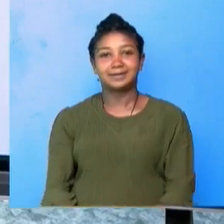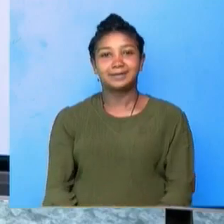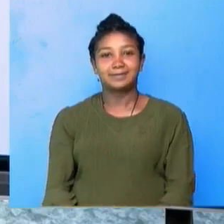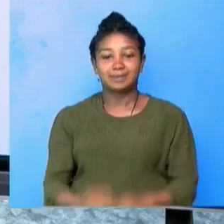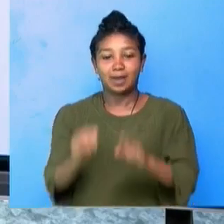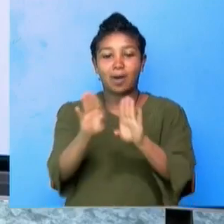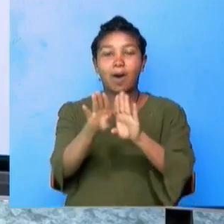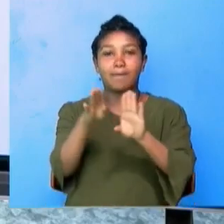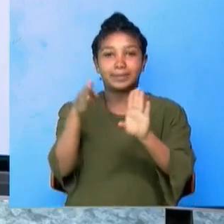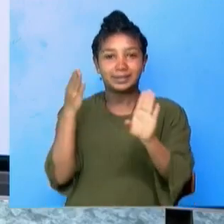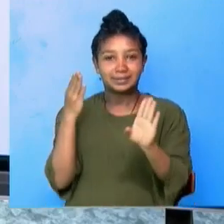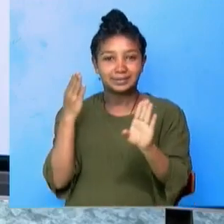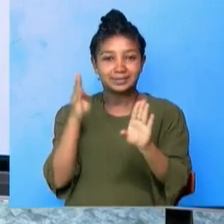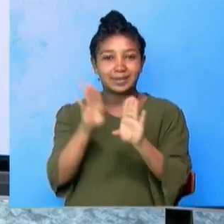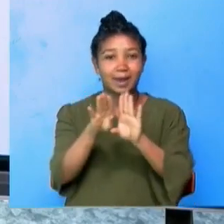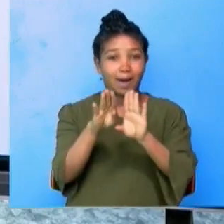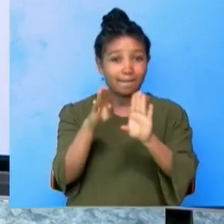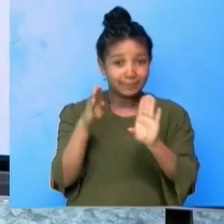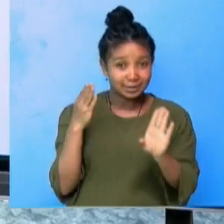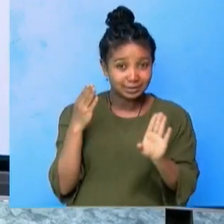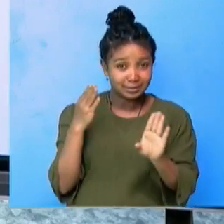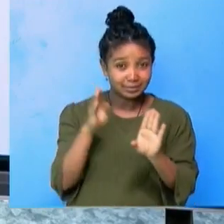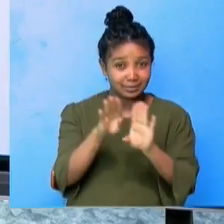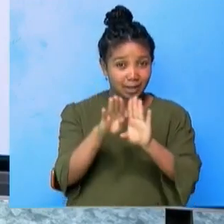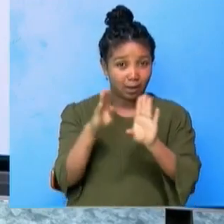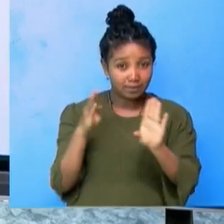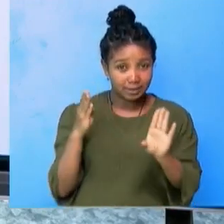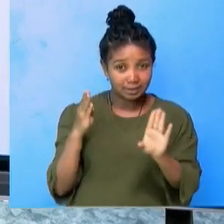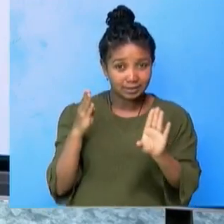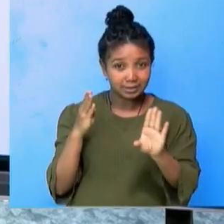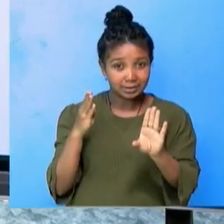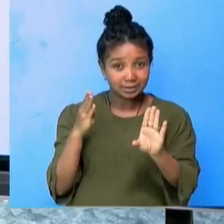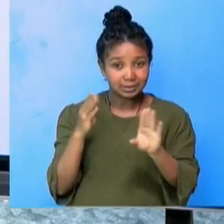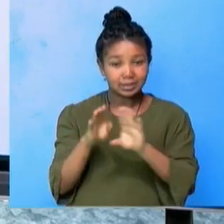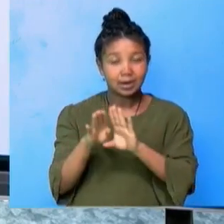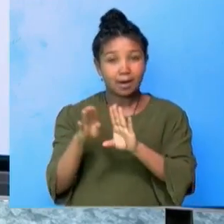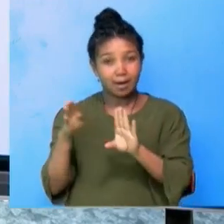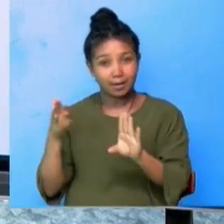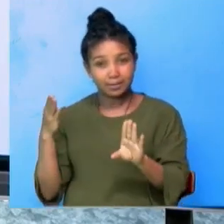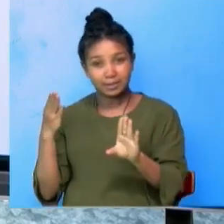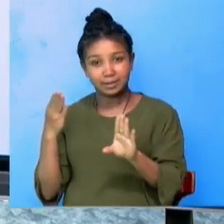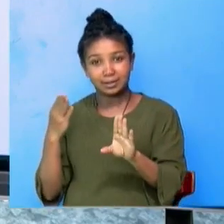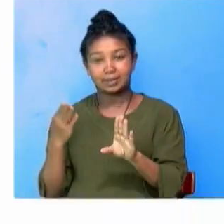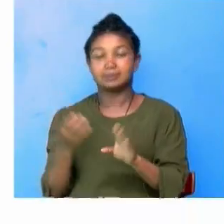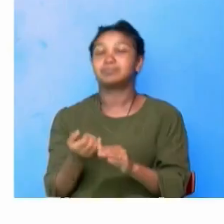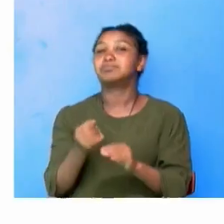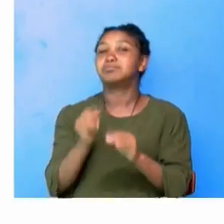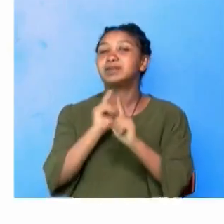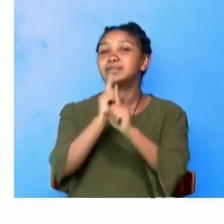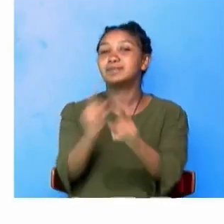Open, open, open. Here is close.